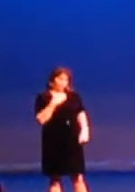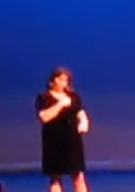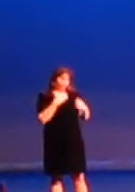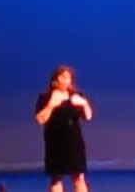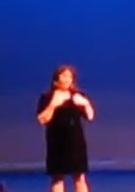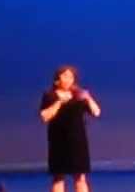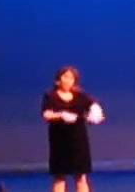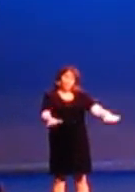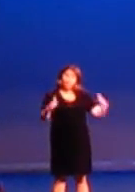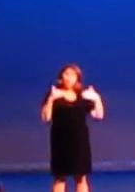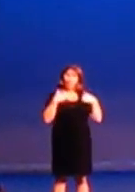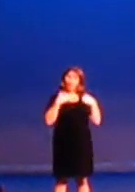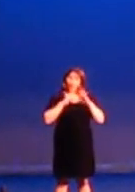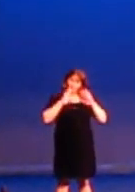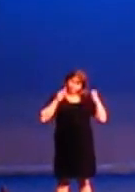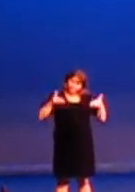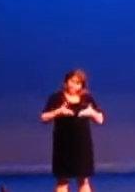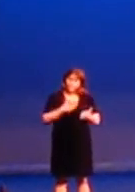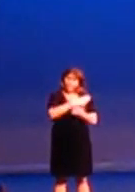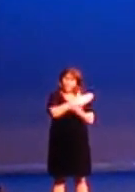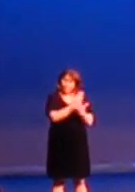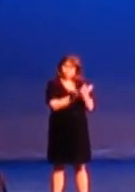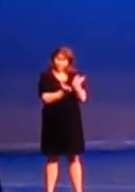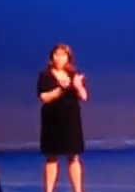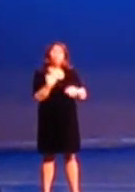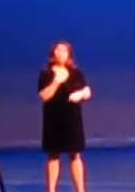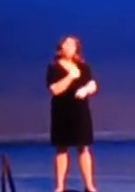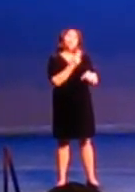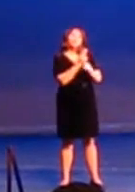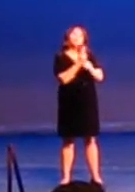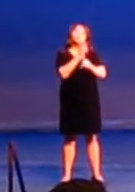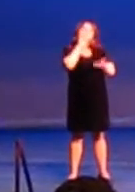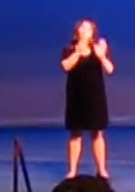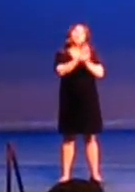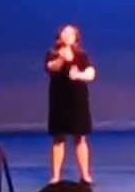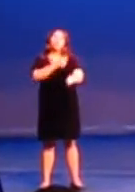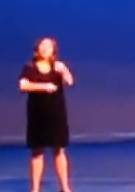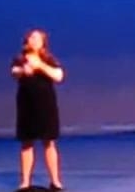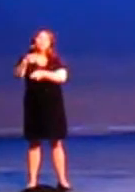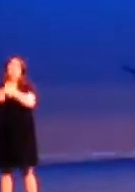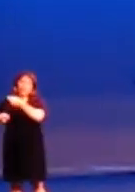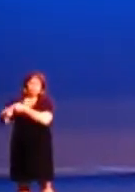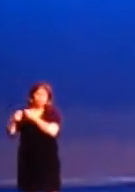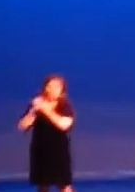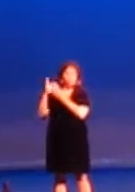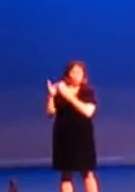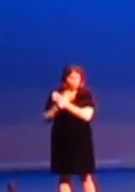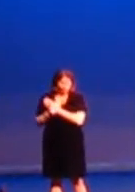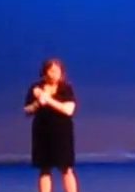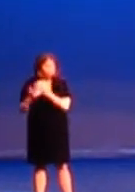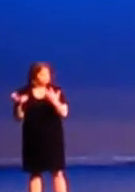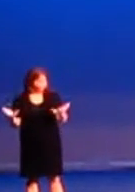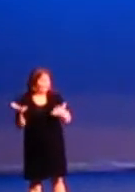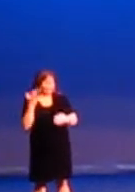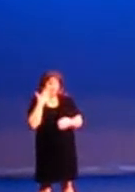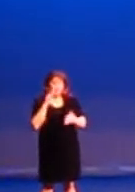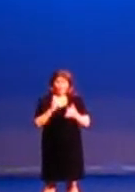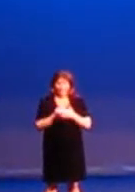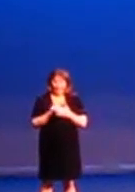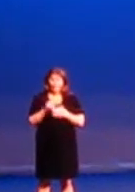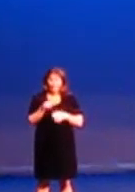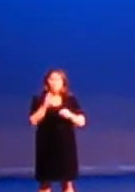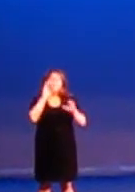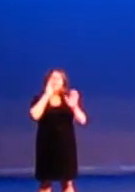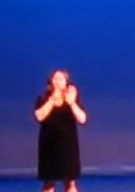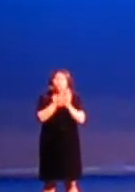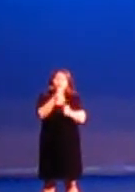spectrum, and we're working with him, we use a picture exchange program. Many of you educators we know that works. And